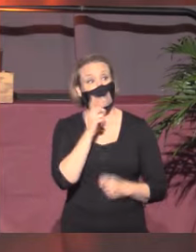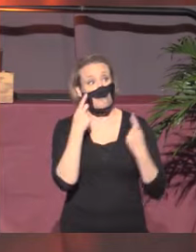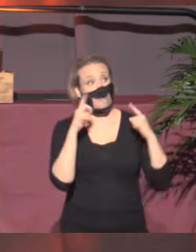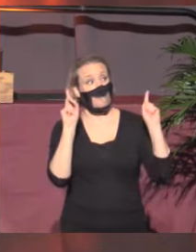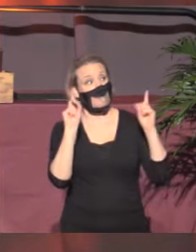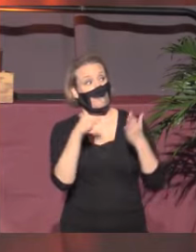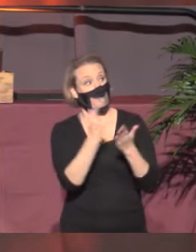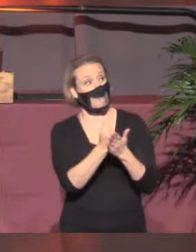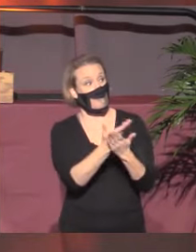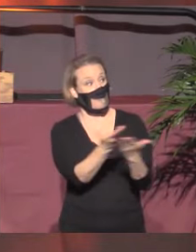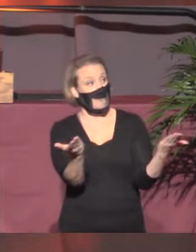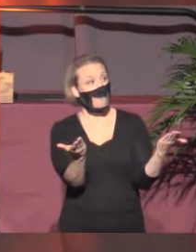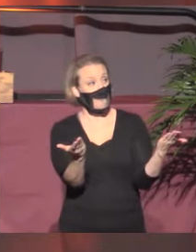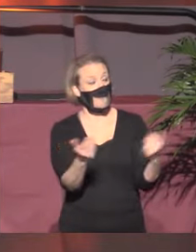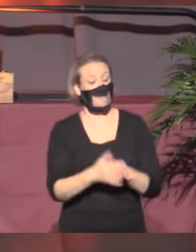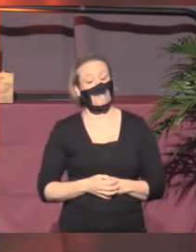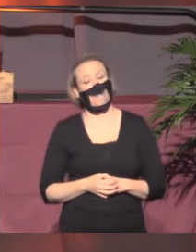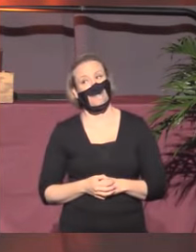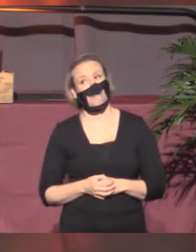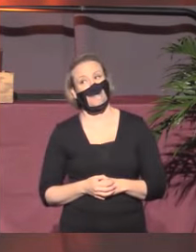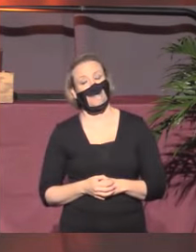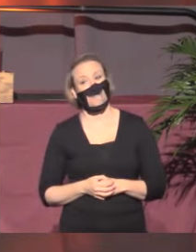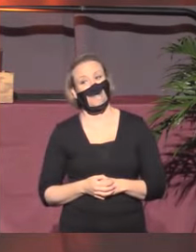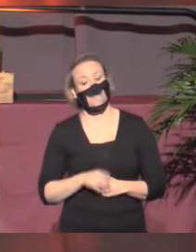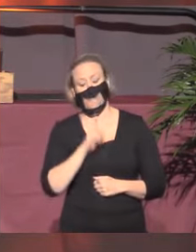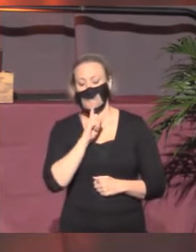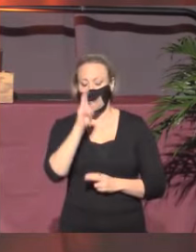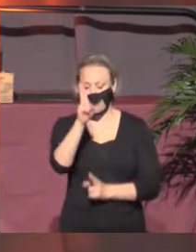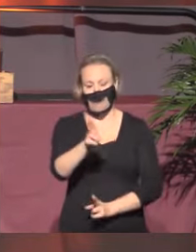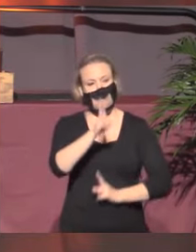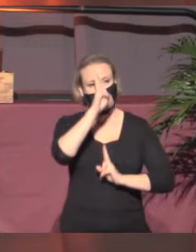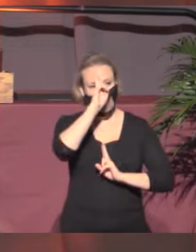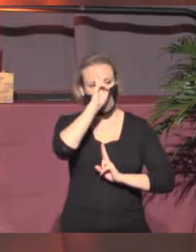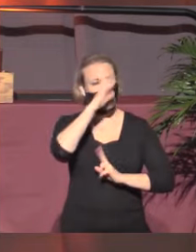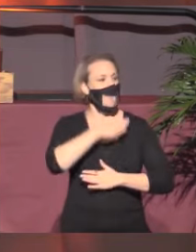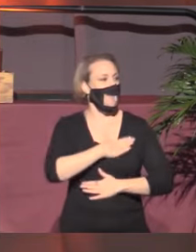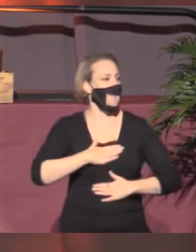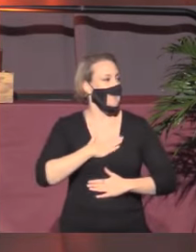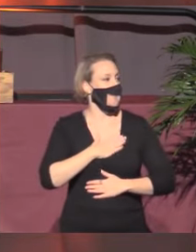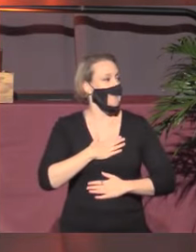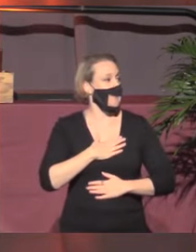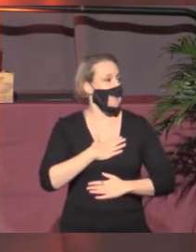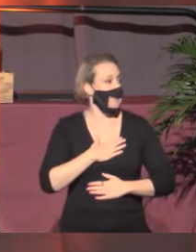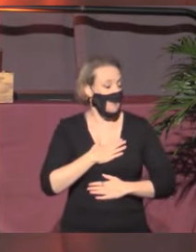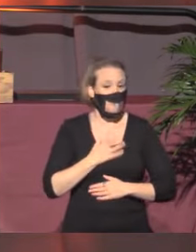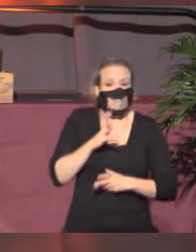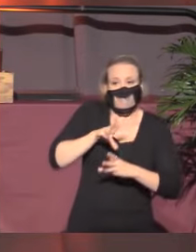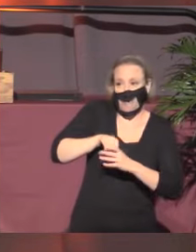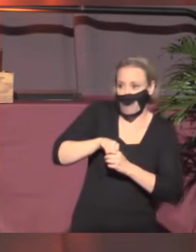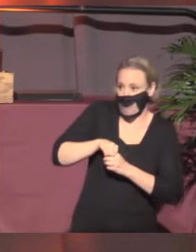side. So it's an honor and a pleasure to add my voice to all